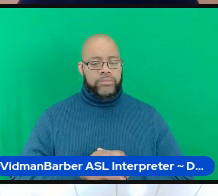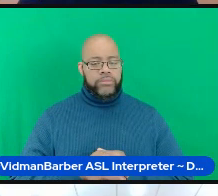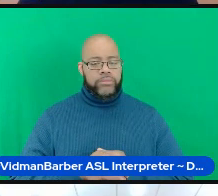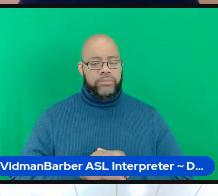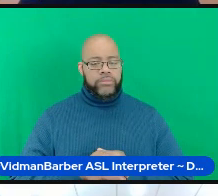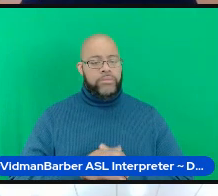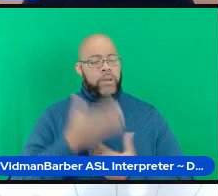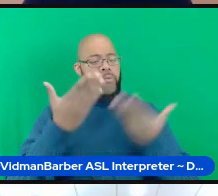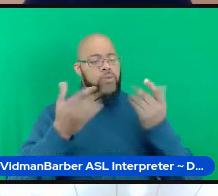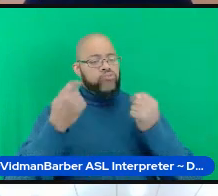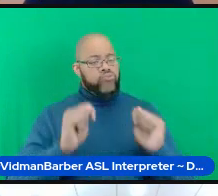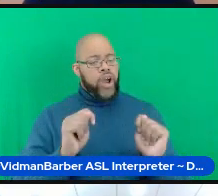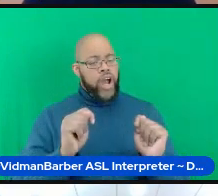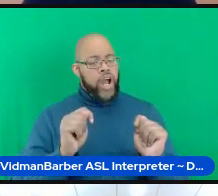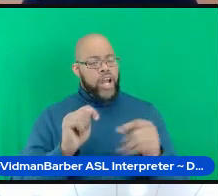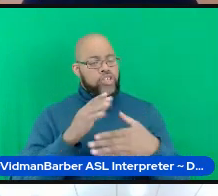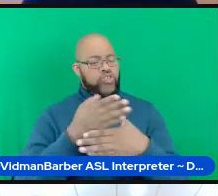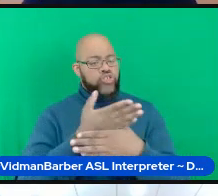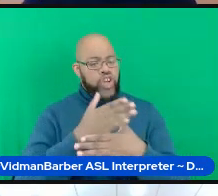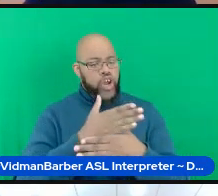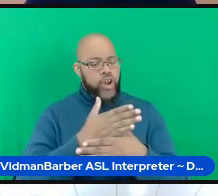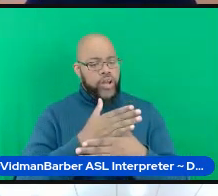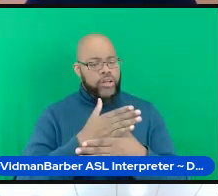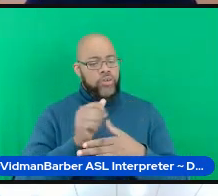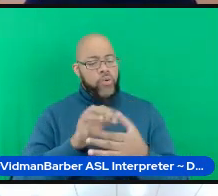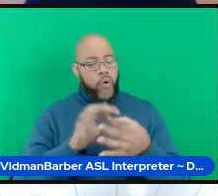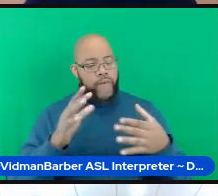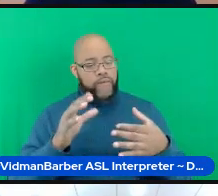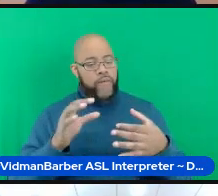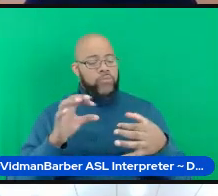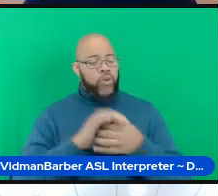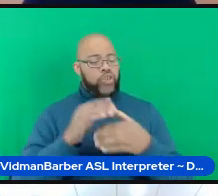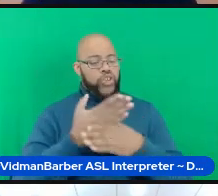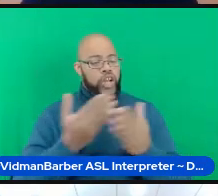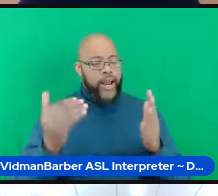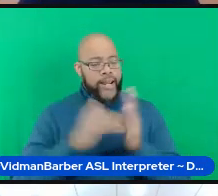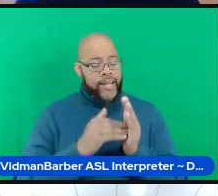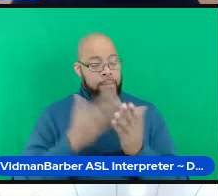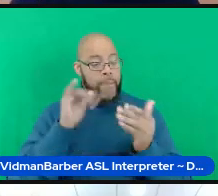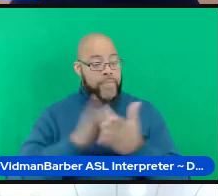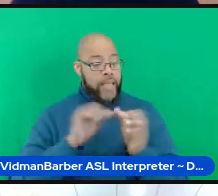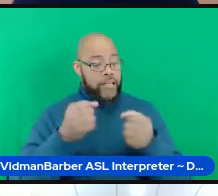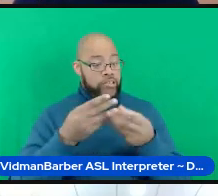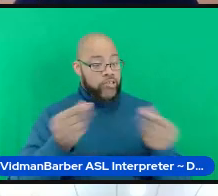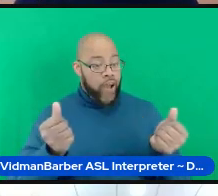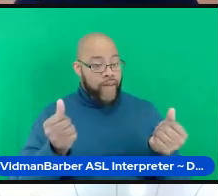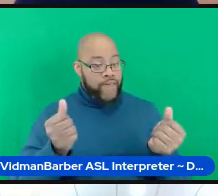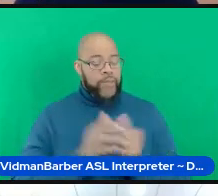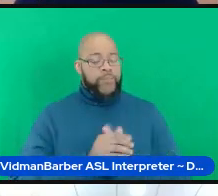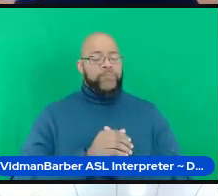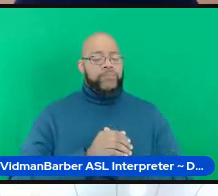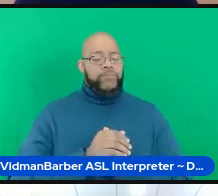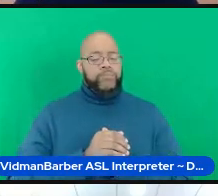Probably could try unsharing and then sharing again. That would solve it. Okay.